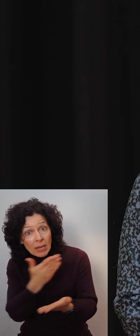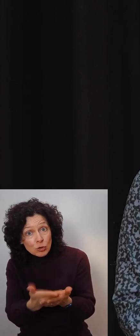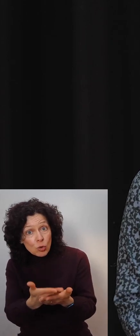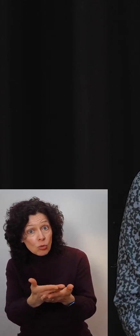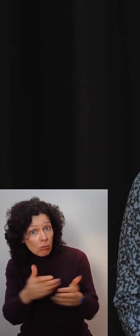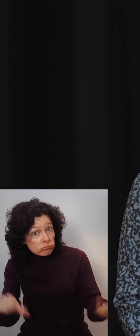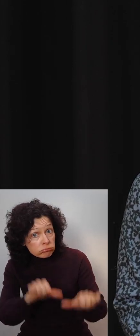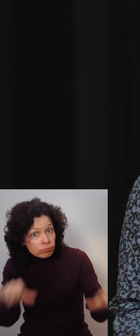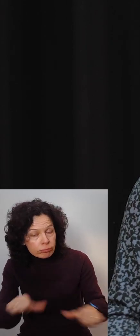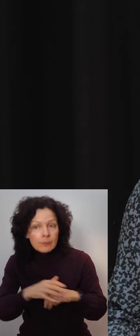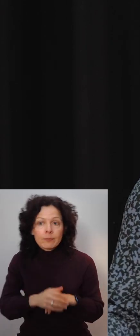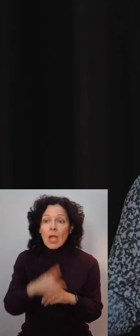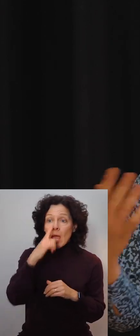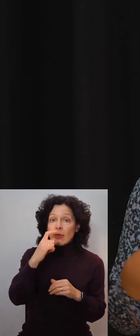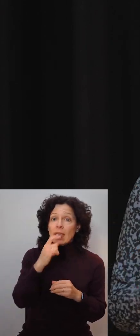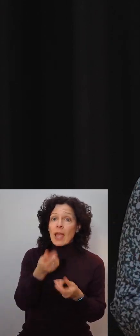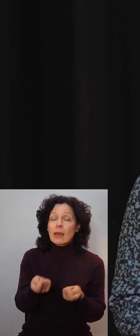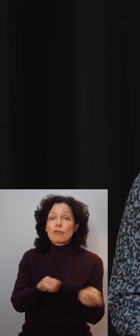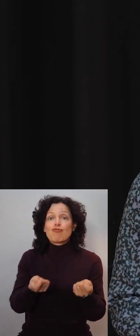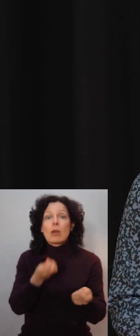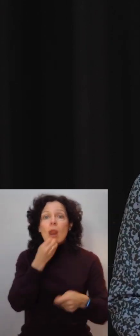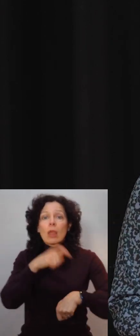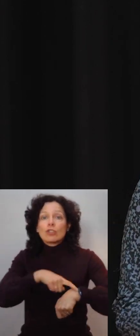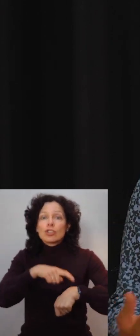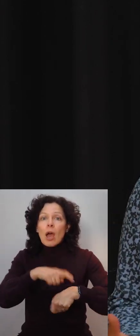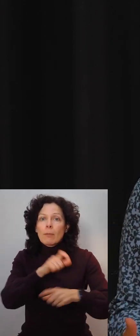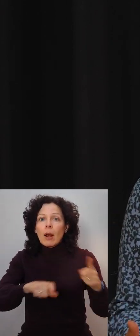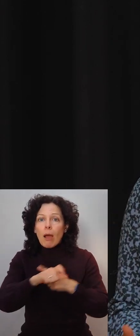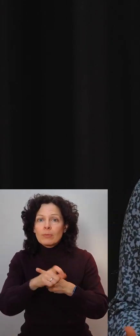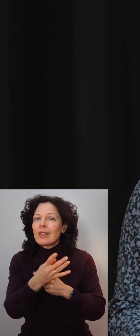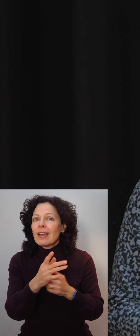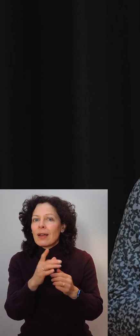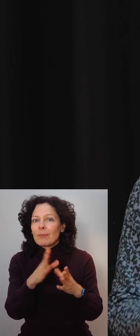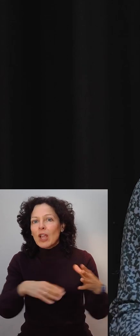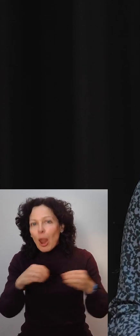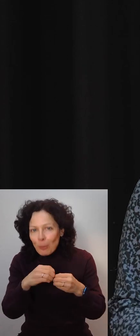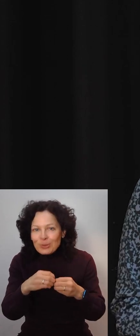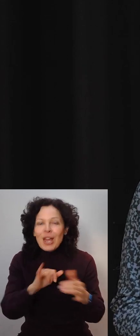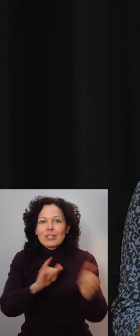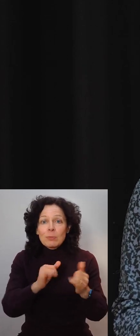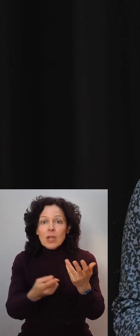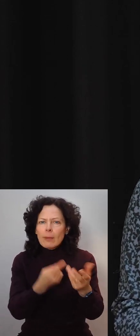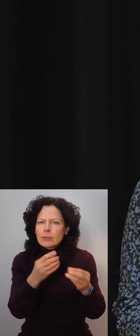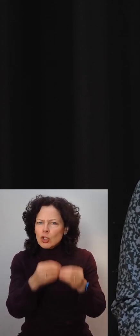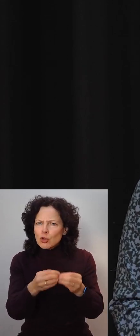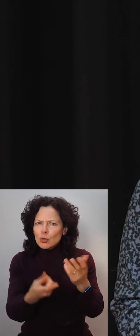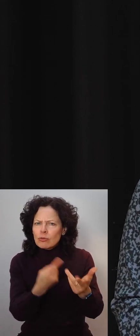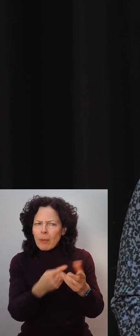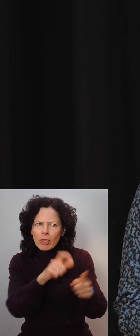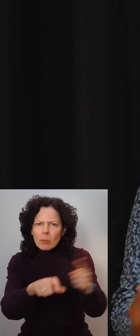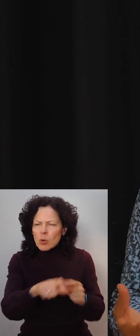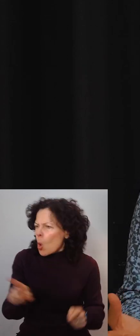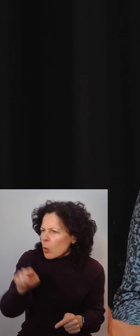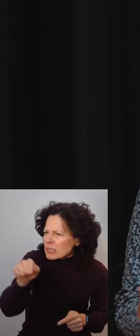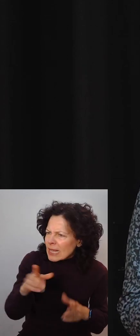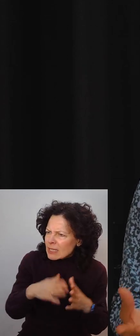clubs, and there are often students from other communities who are desperate to join in and to find out what exactly this club is, and